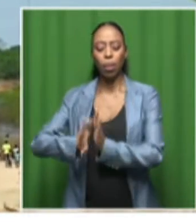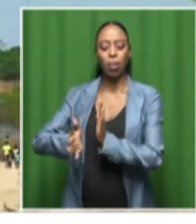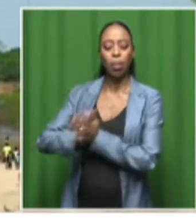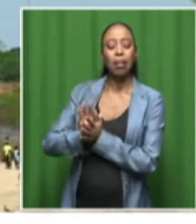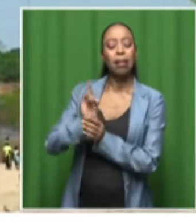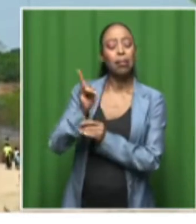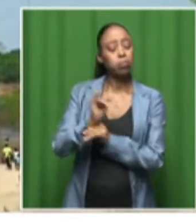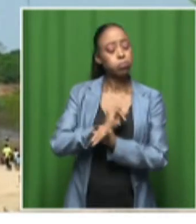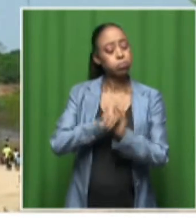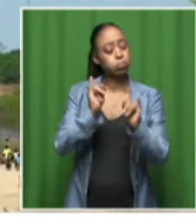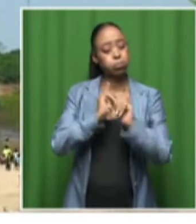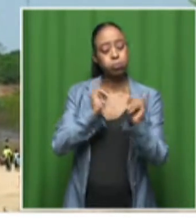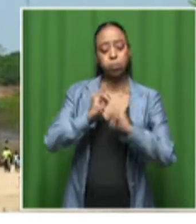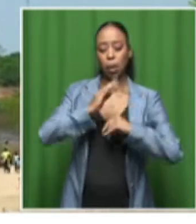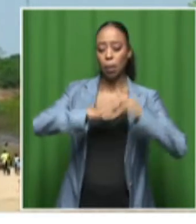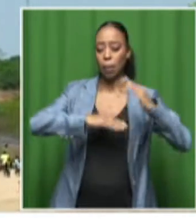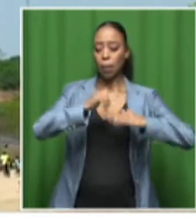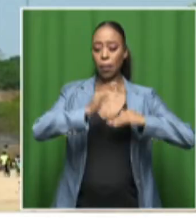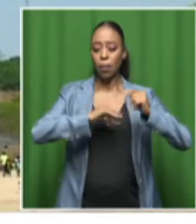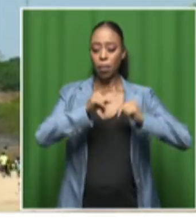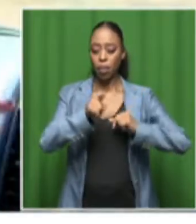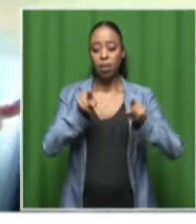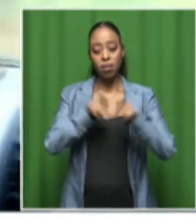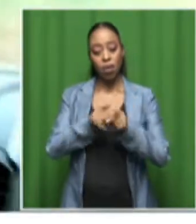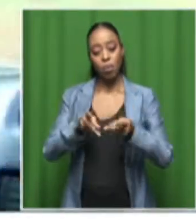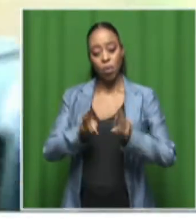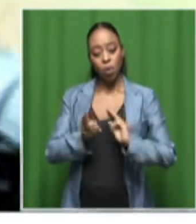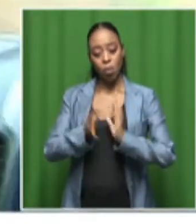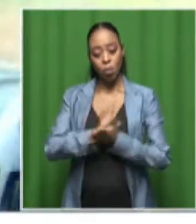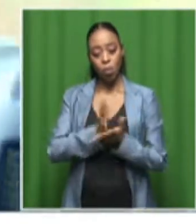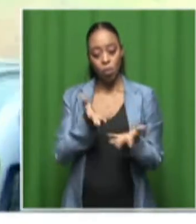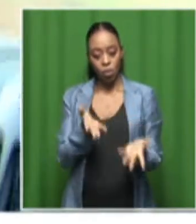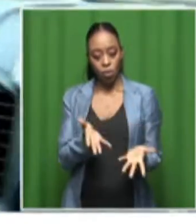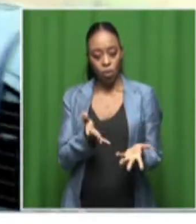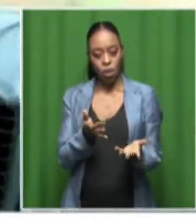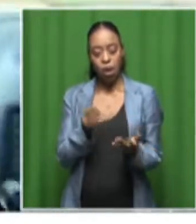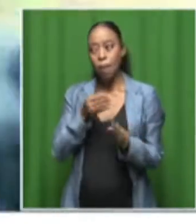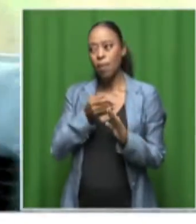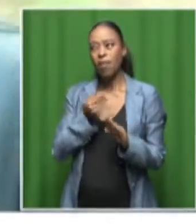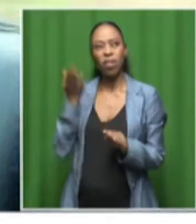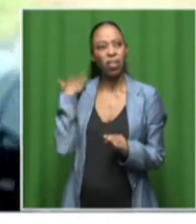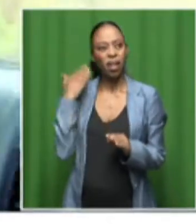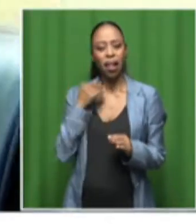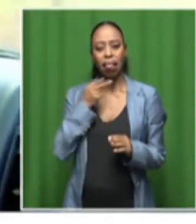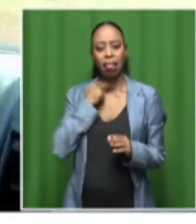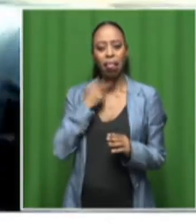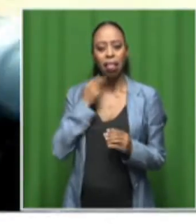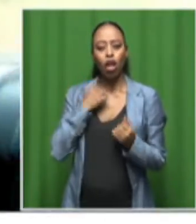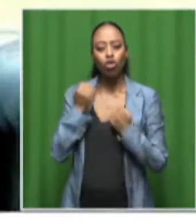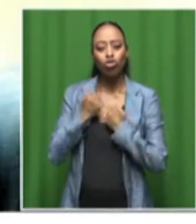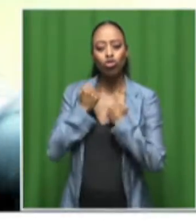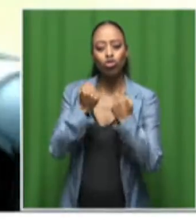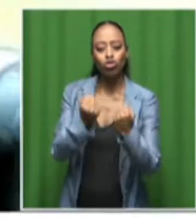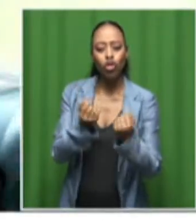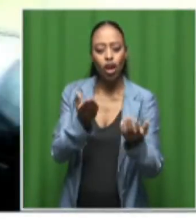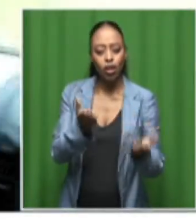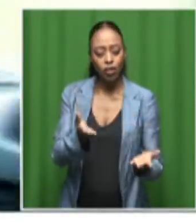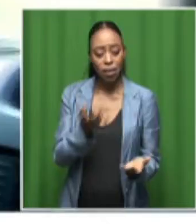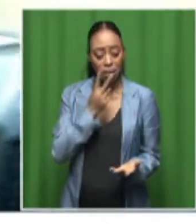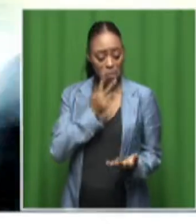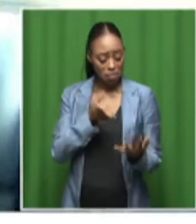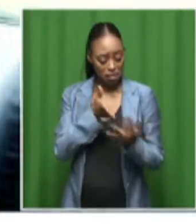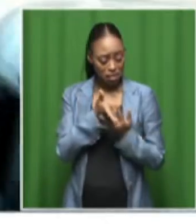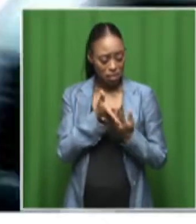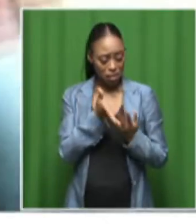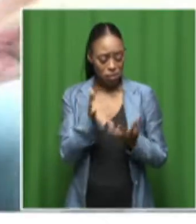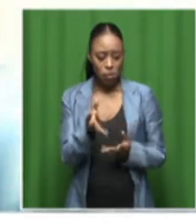complete devastation to infrastructure, and this road was one of them. I mean, it was completely impassable at one stage. So you can imagine trying to access it and